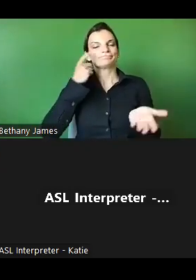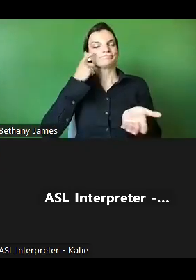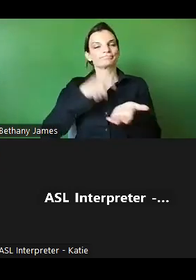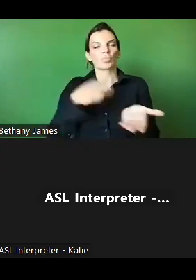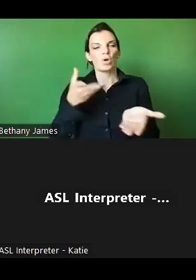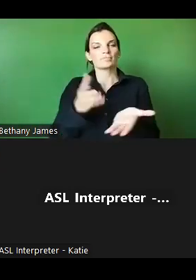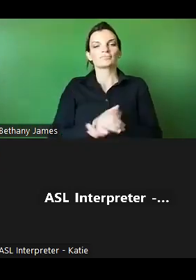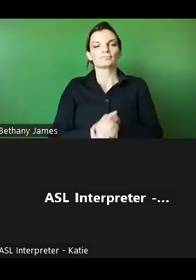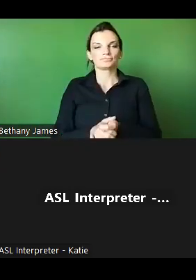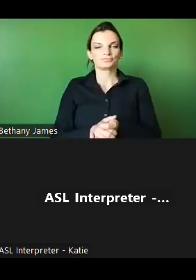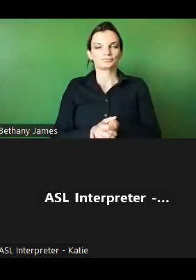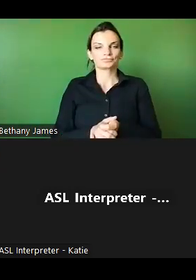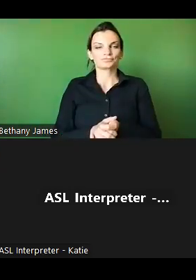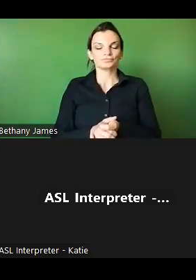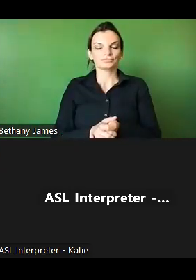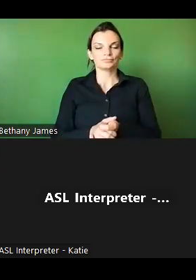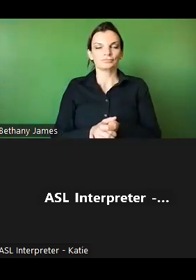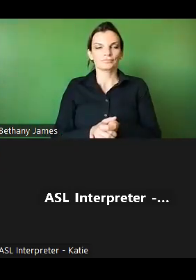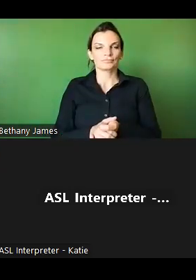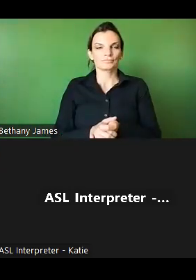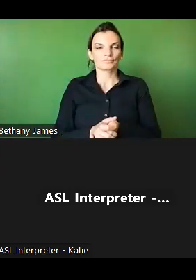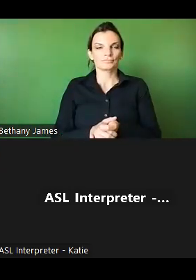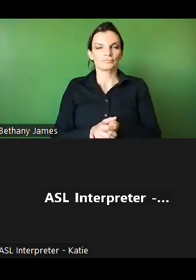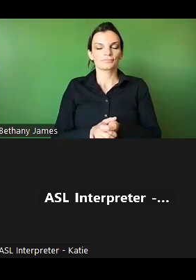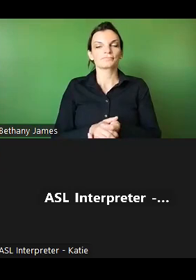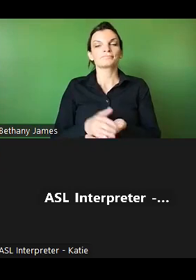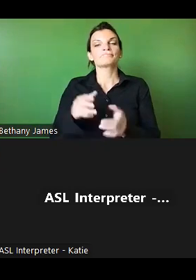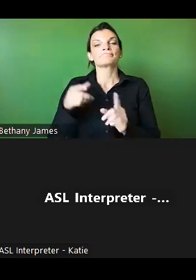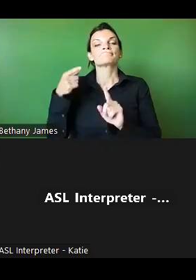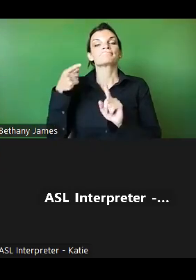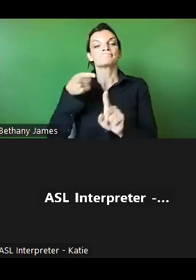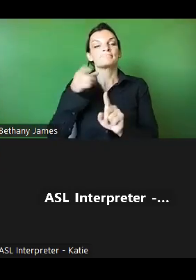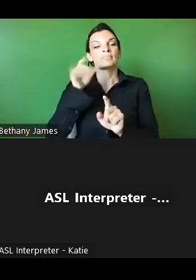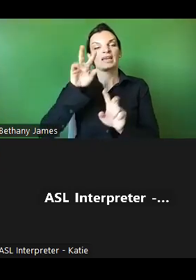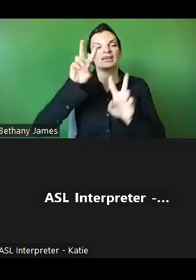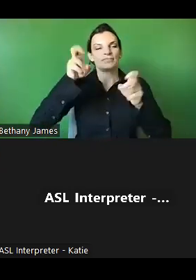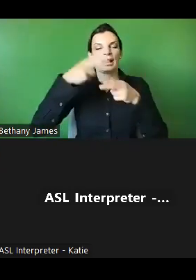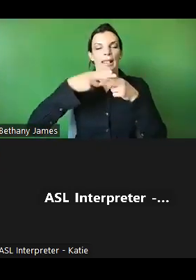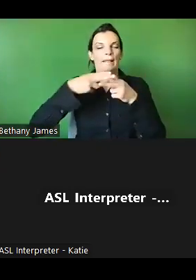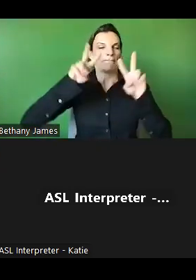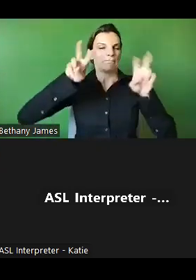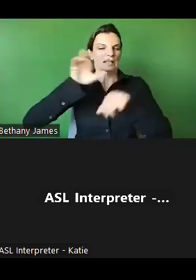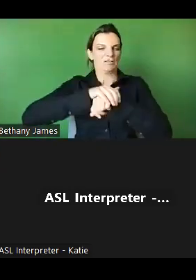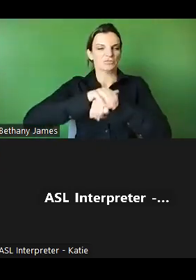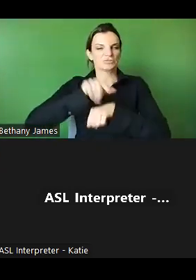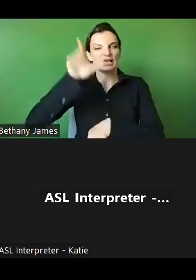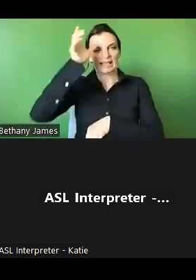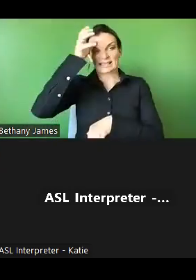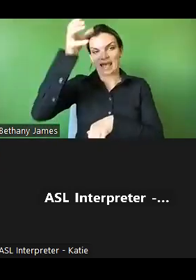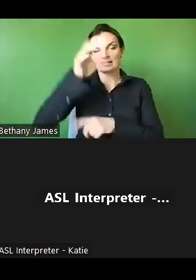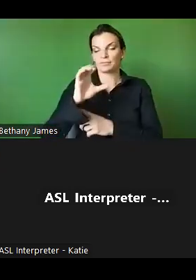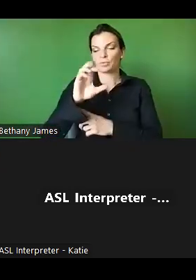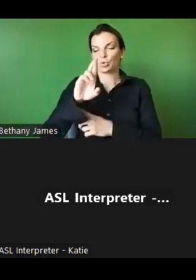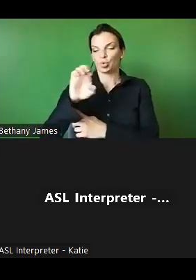something called concept creep. And what that refers to is the broadening and over